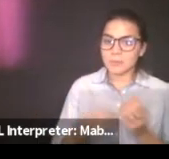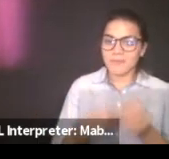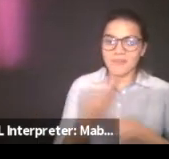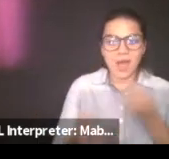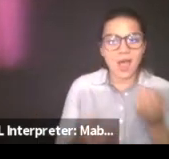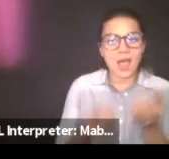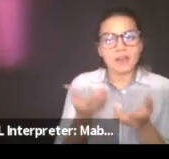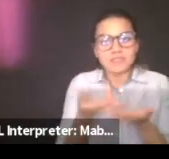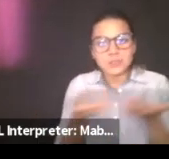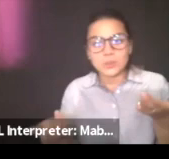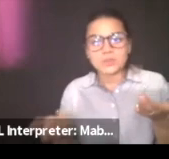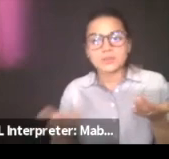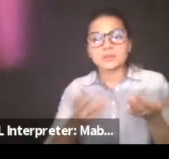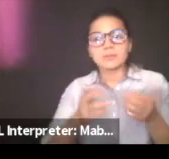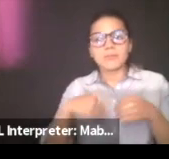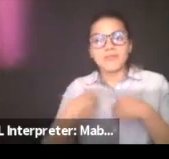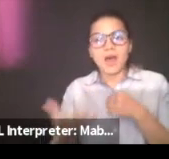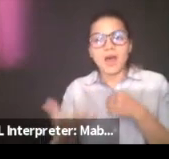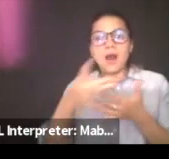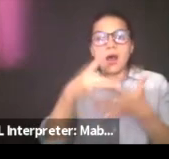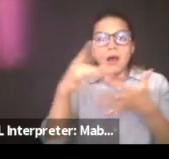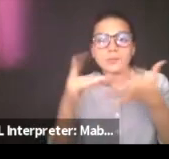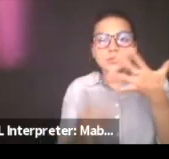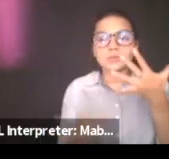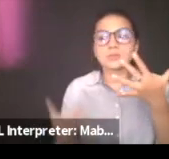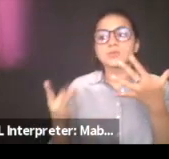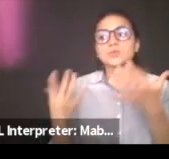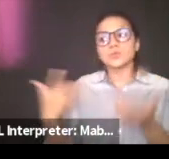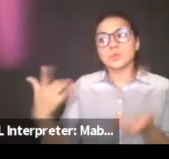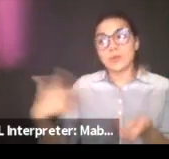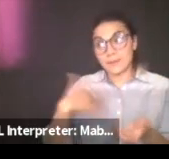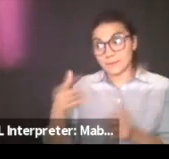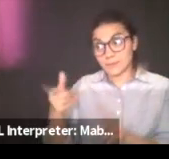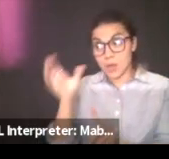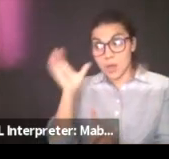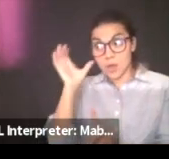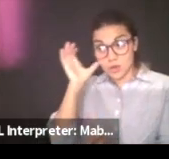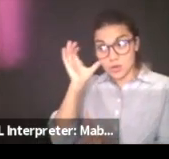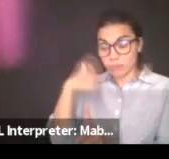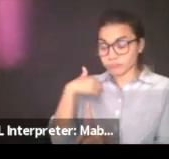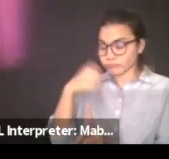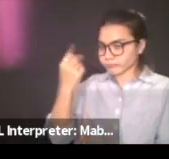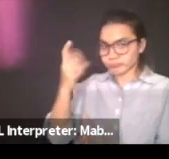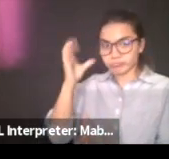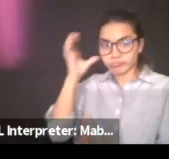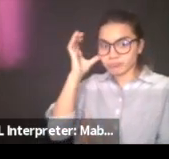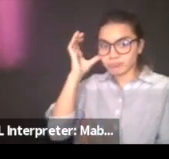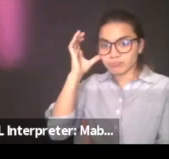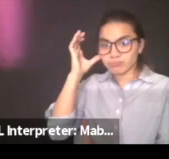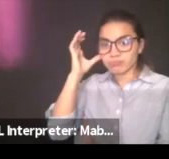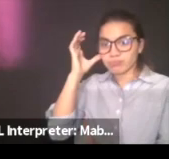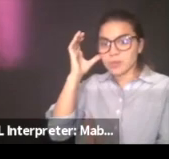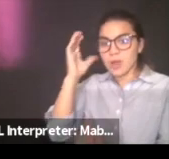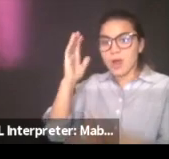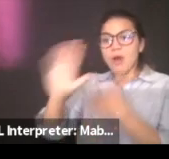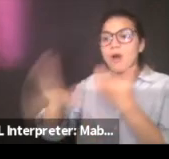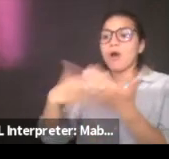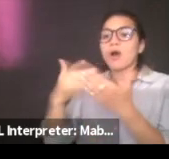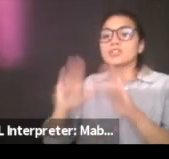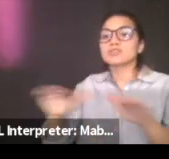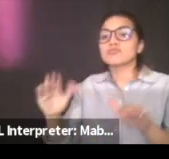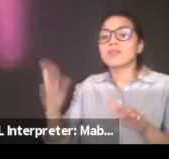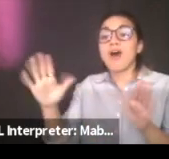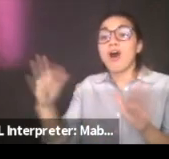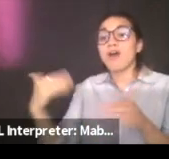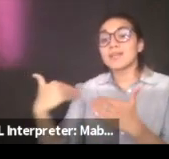help survivors feel seen, heard, and protect children who have yet to come. In our networks of care, violence prevention